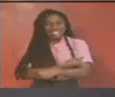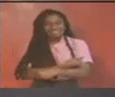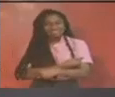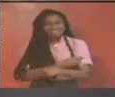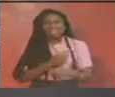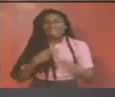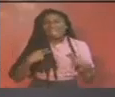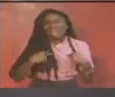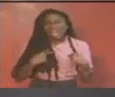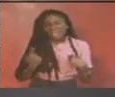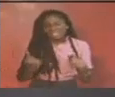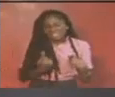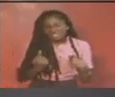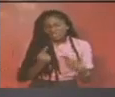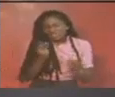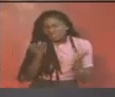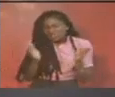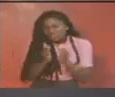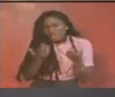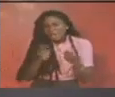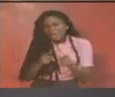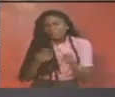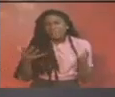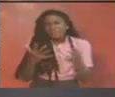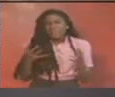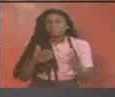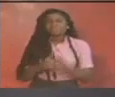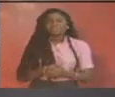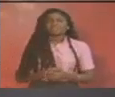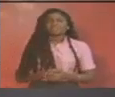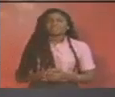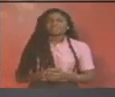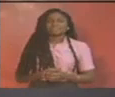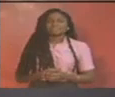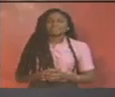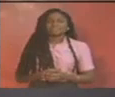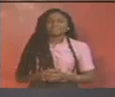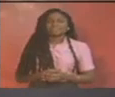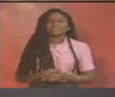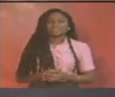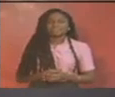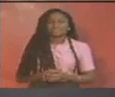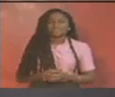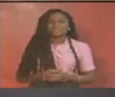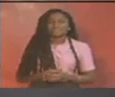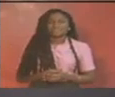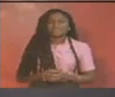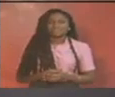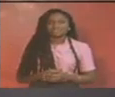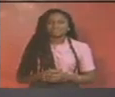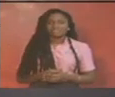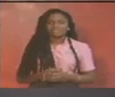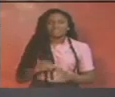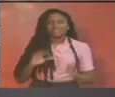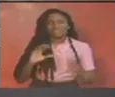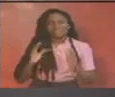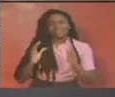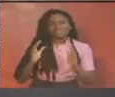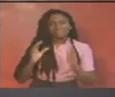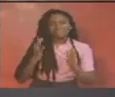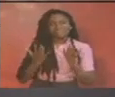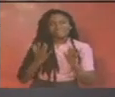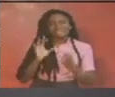occurred after the vaccine, which the onset of symptoms, was around 8 to